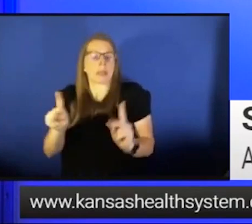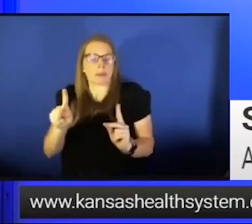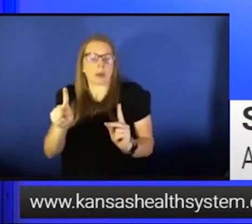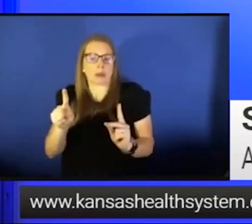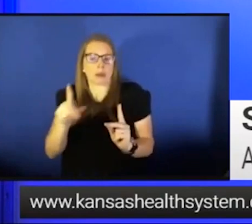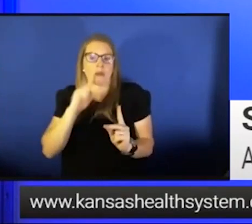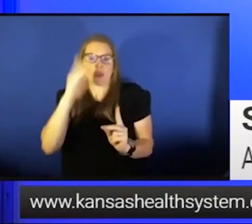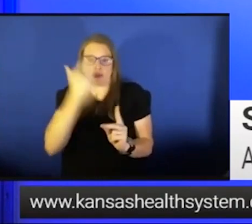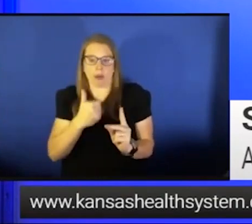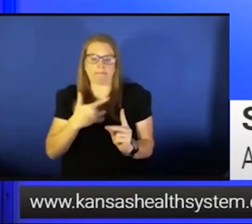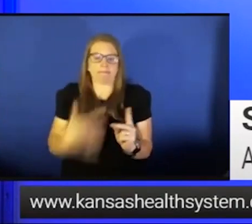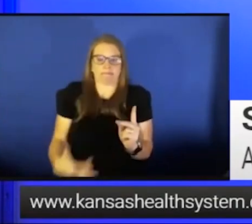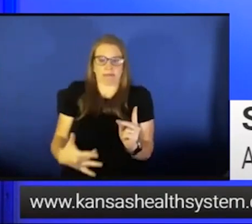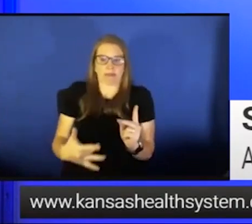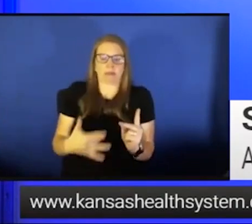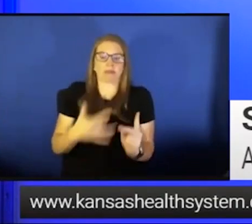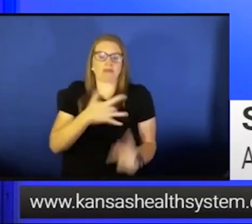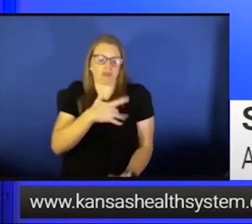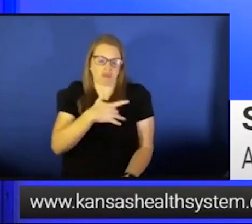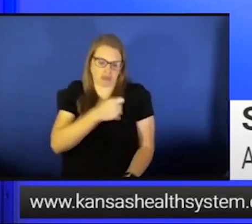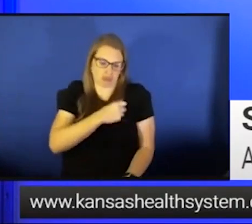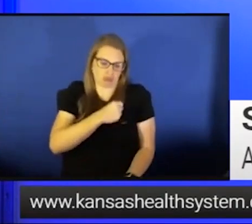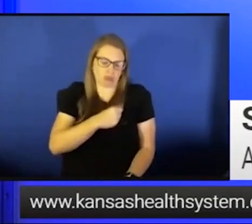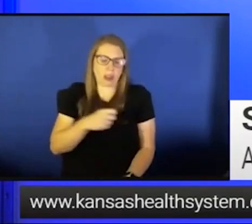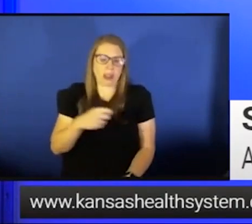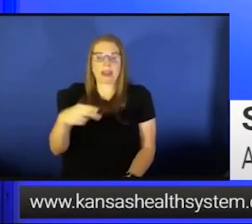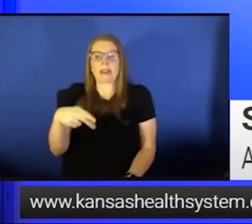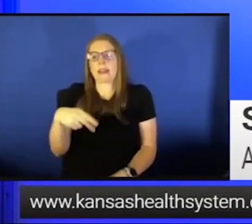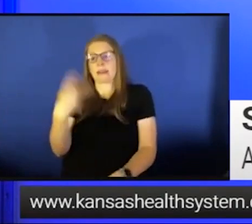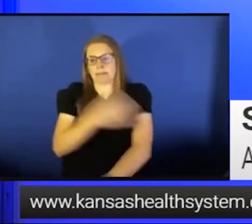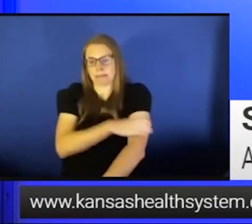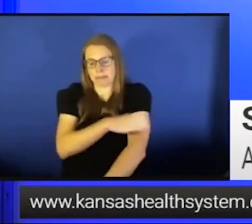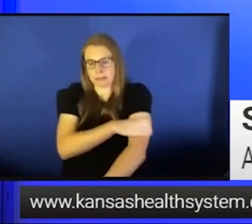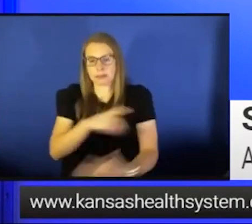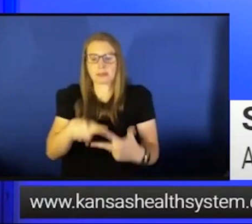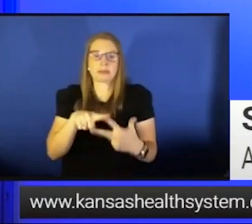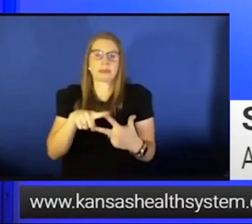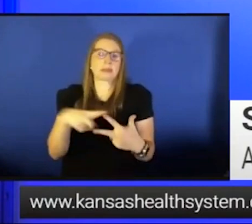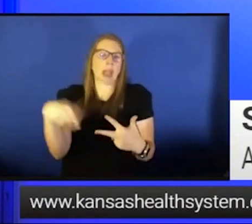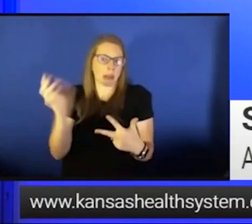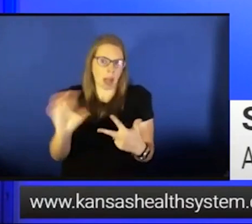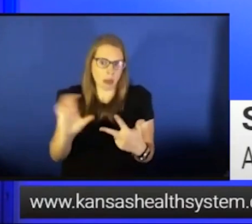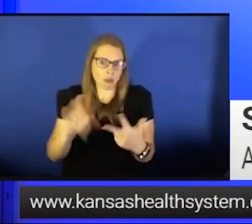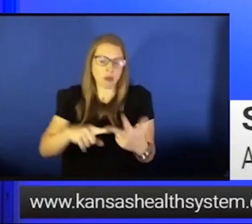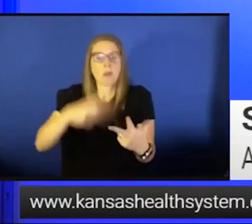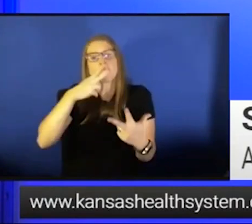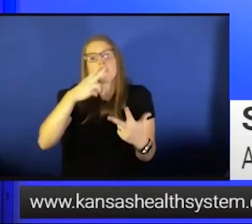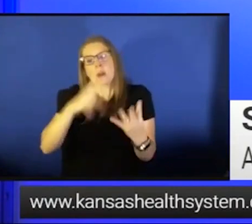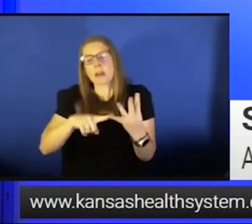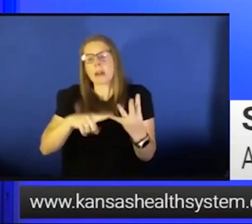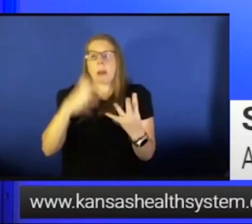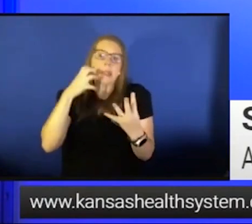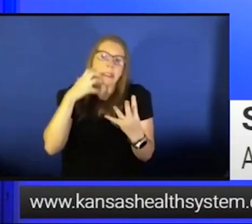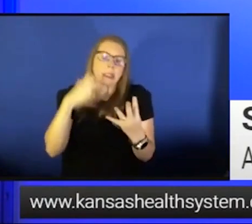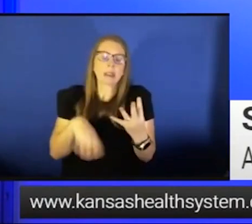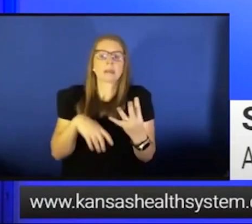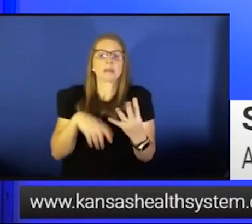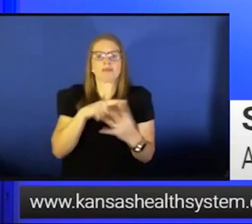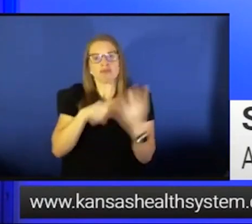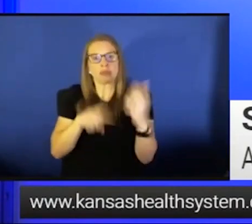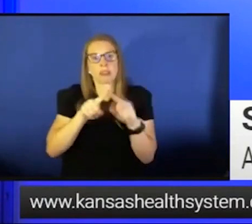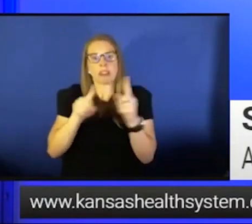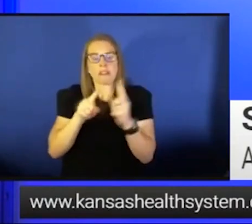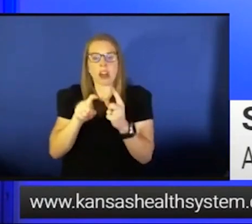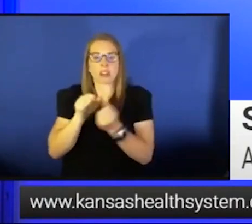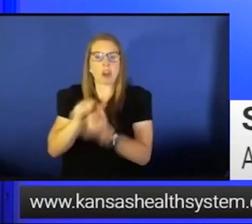the usual cardiovascular risk factors like hypertension, high cholesterol, smoking, obesity. But there are different causes in